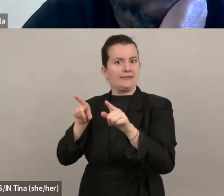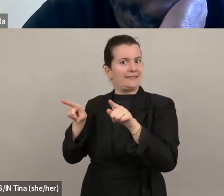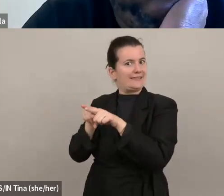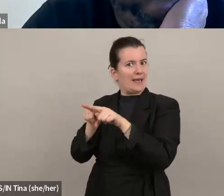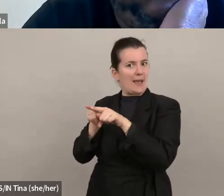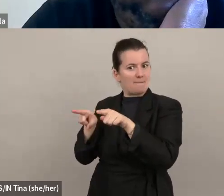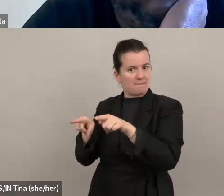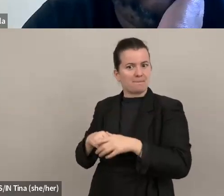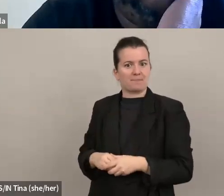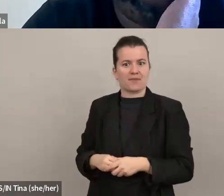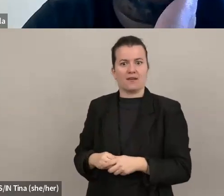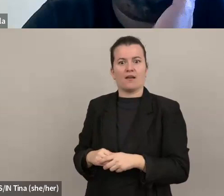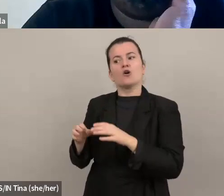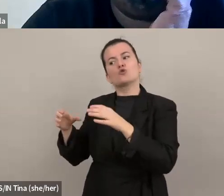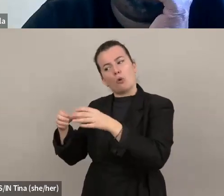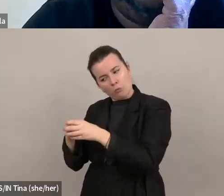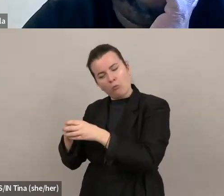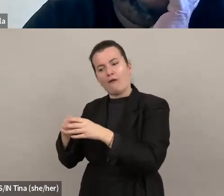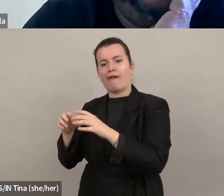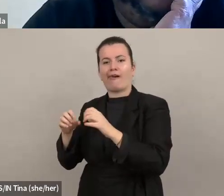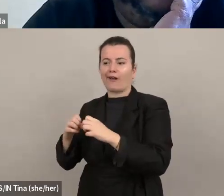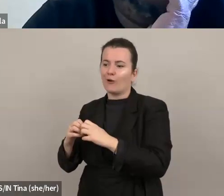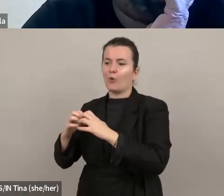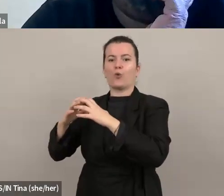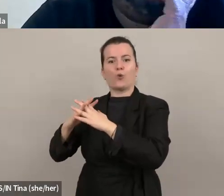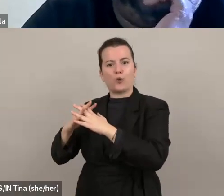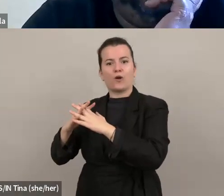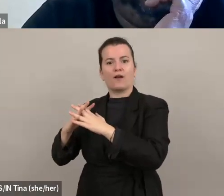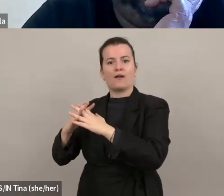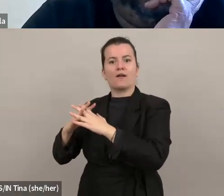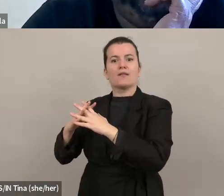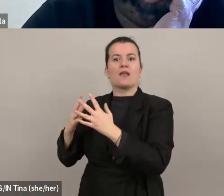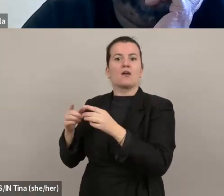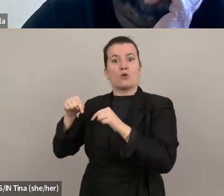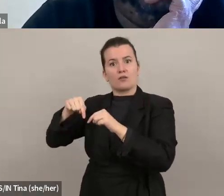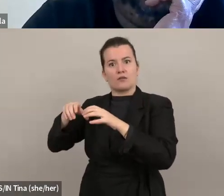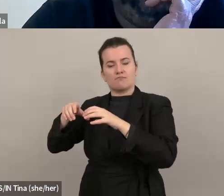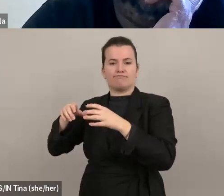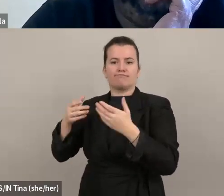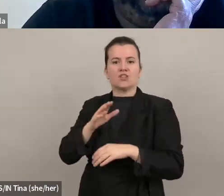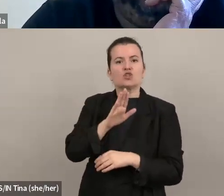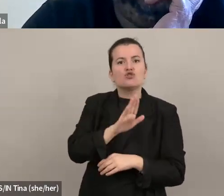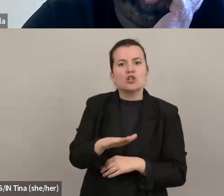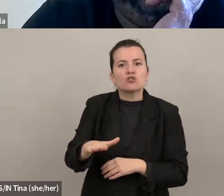have spaces that are now slowly combined with childcare, with